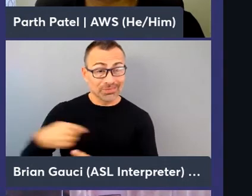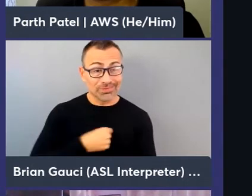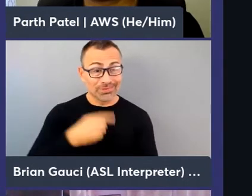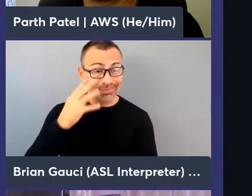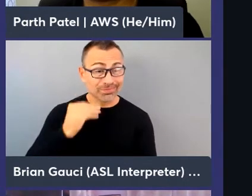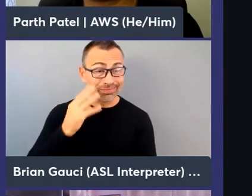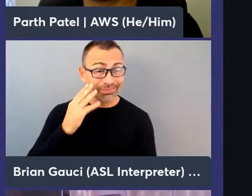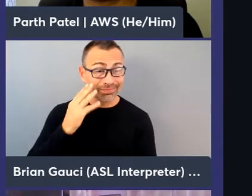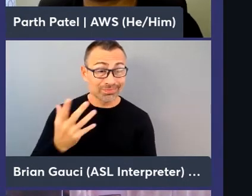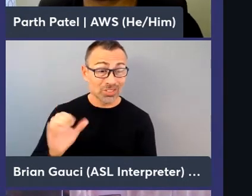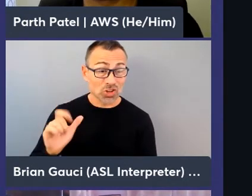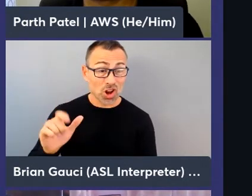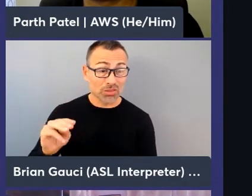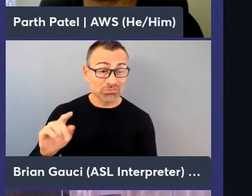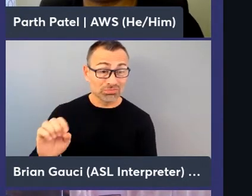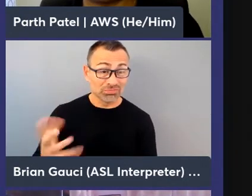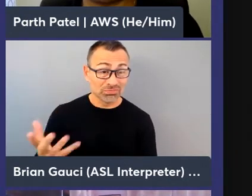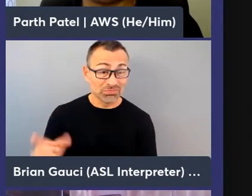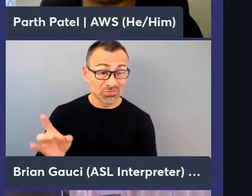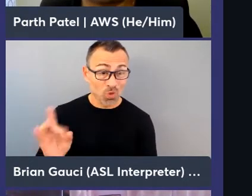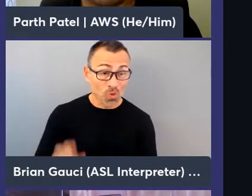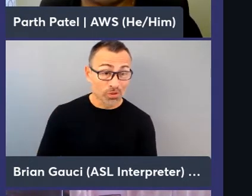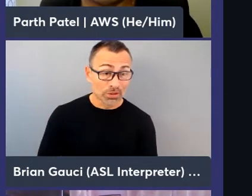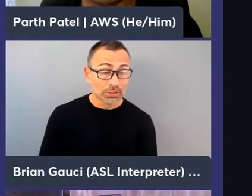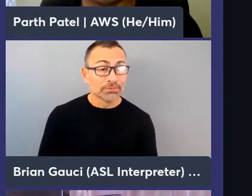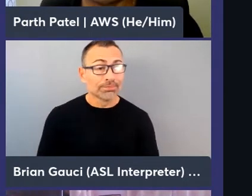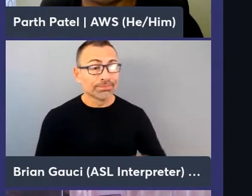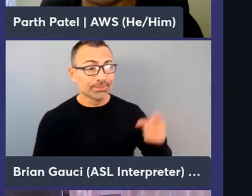That's kind of painful to look at sometimes. Oh yeah.